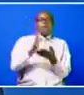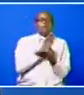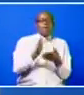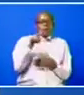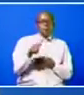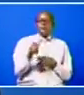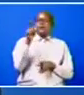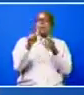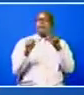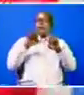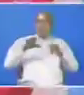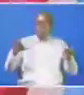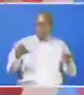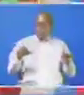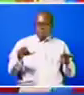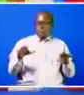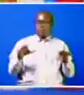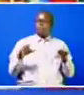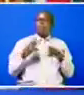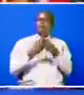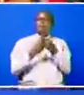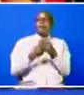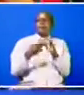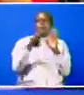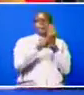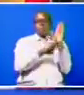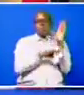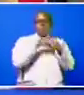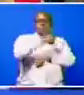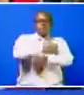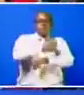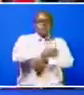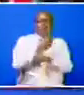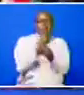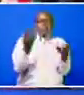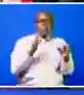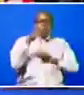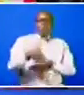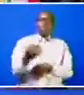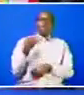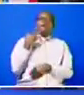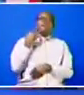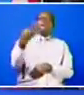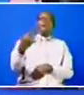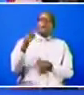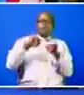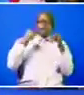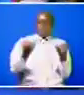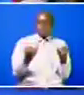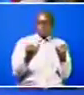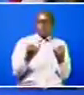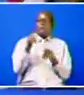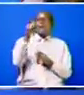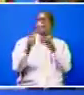processed milk market. The company has unveiled a partnership program with schools, committing to supply over 300 institutions with dairy